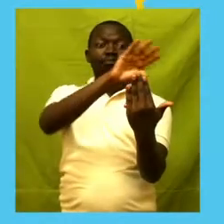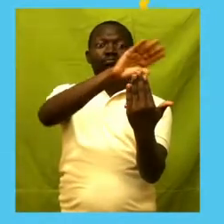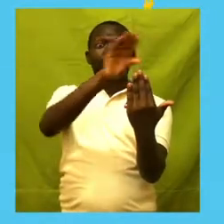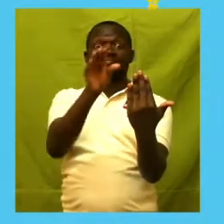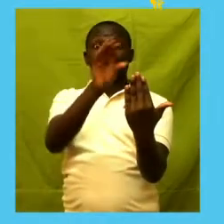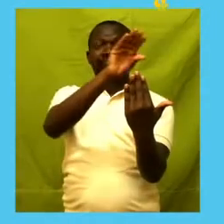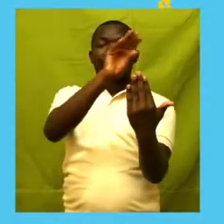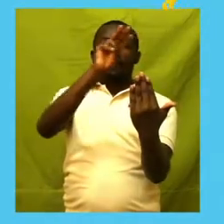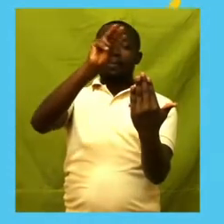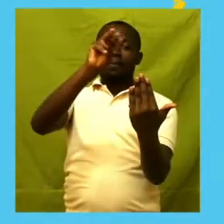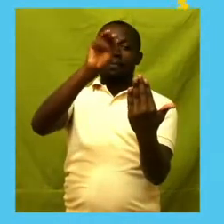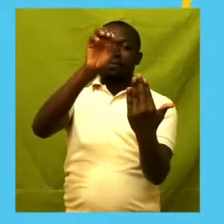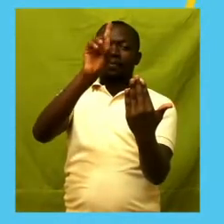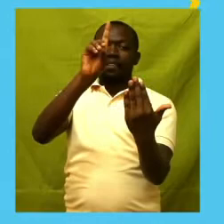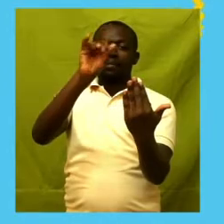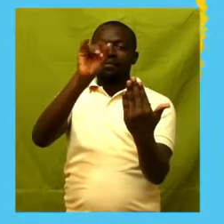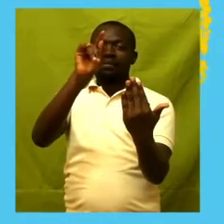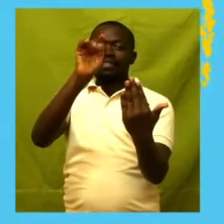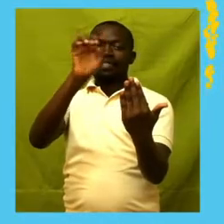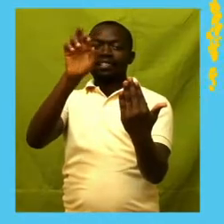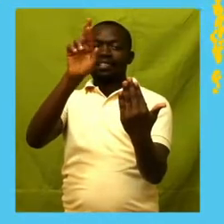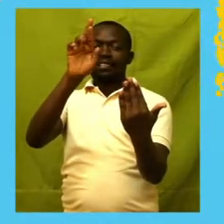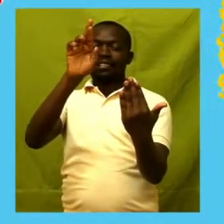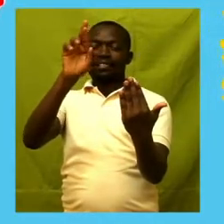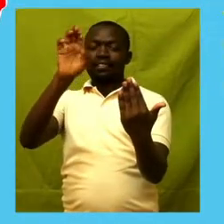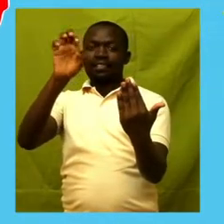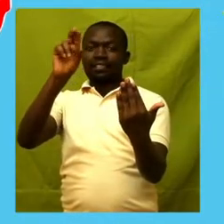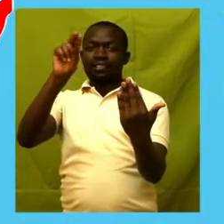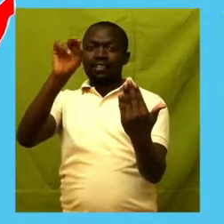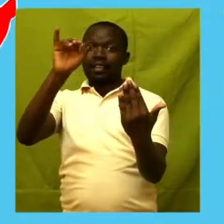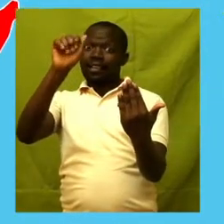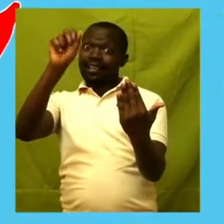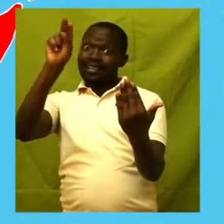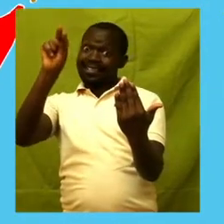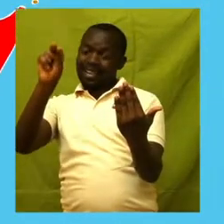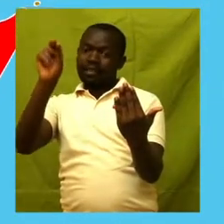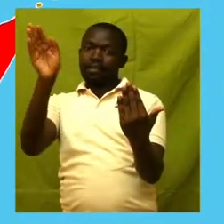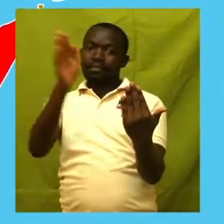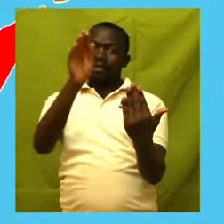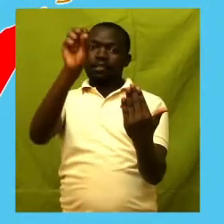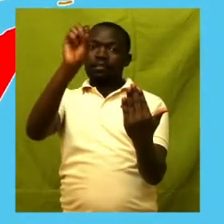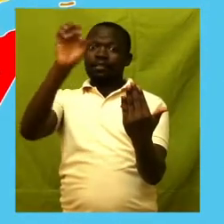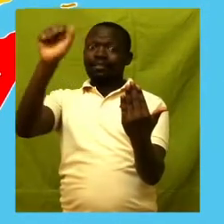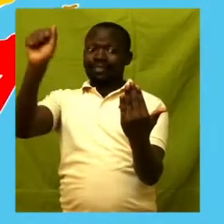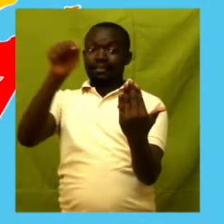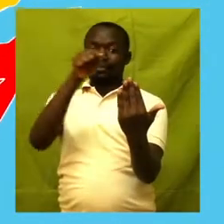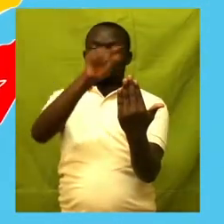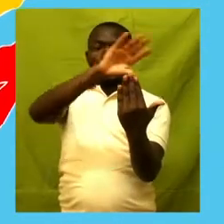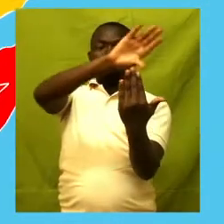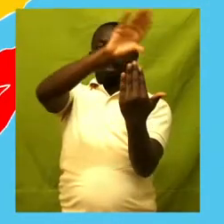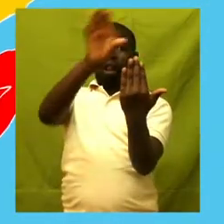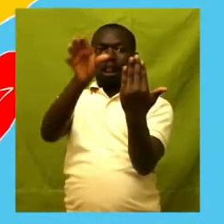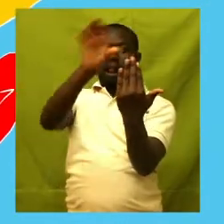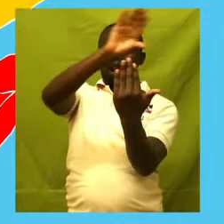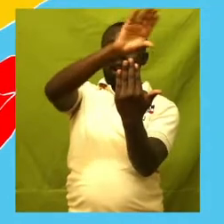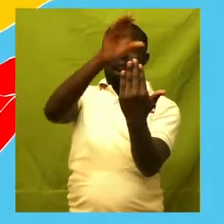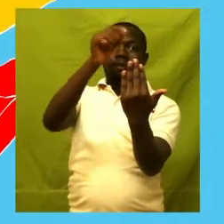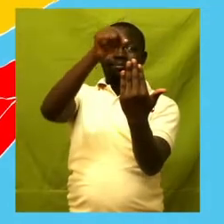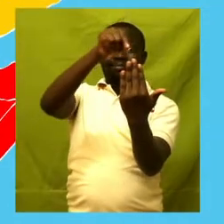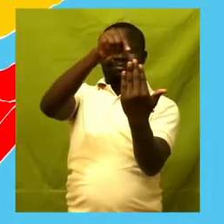Yes, the water body is the Mediterranean Sea. So the Mediterranean Sea is the water body